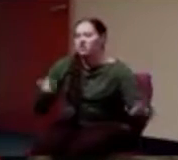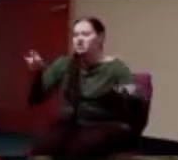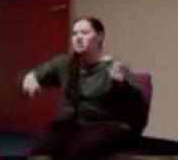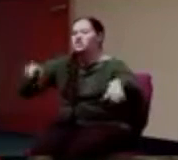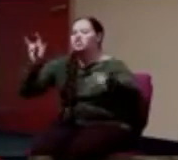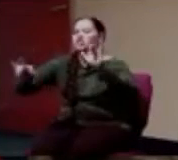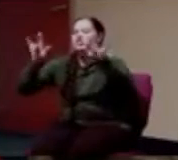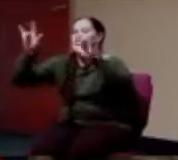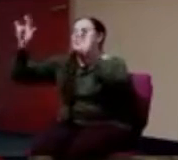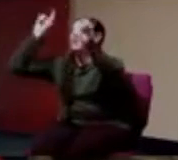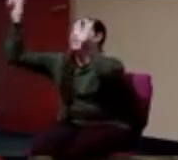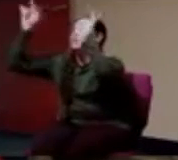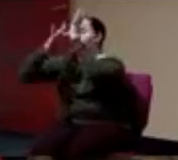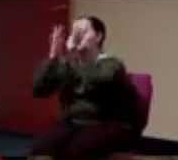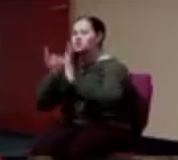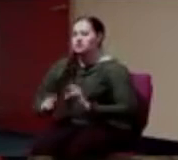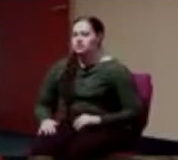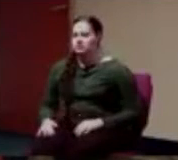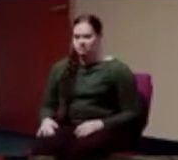Jesus.